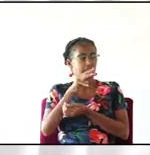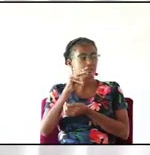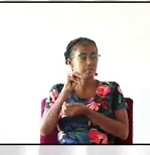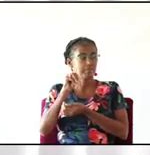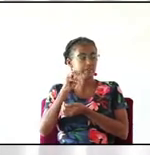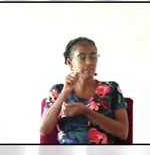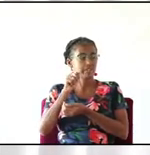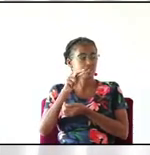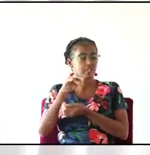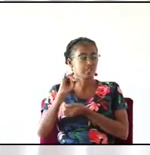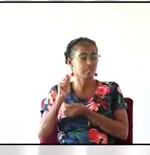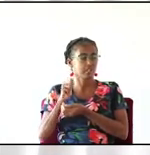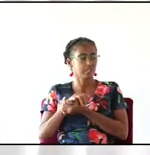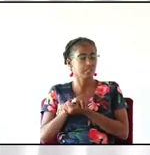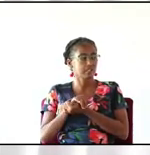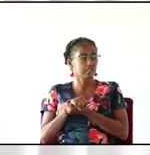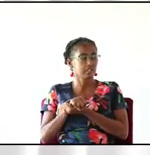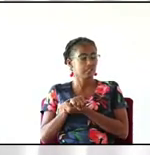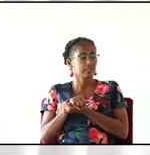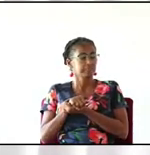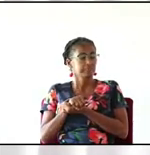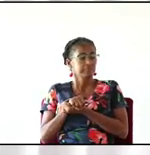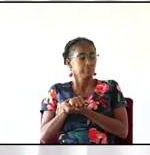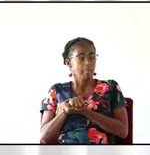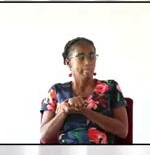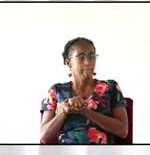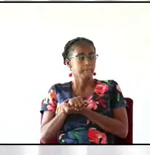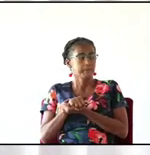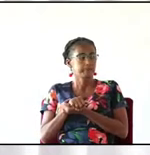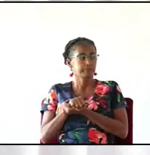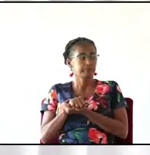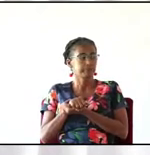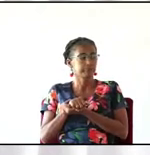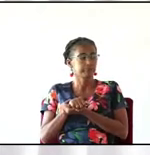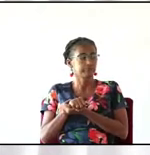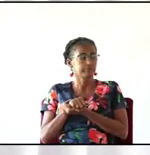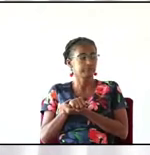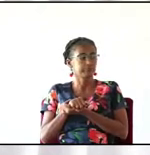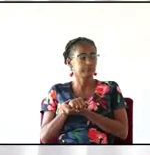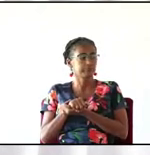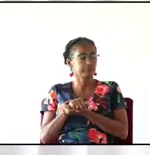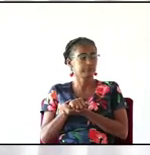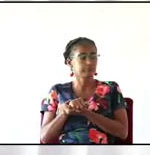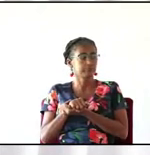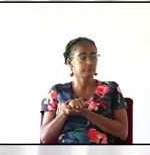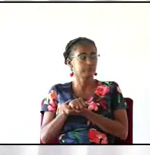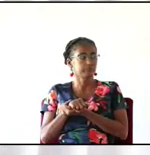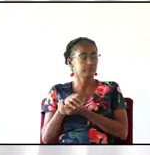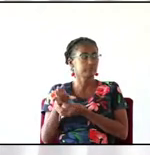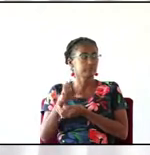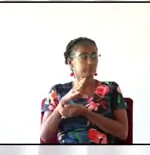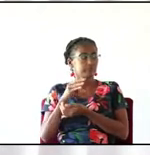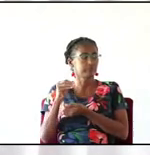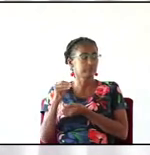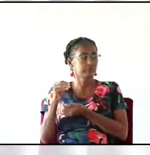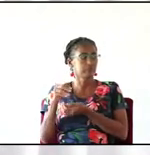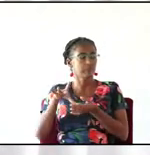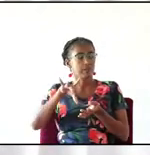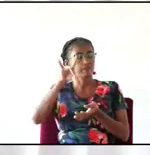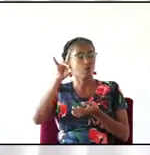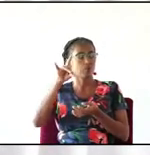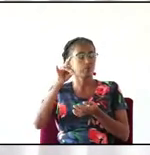Evangelism and Missions of the Missionary Church Association in Jamaica, founder